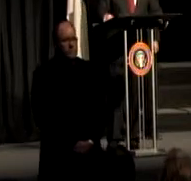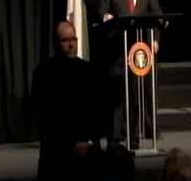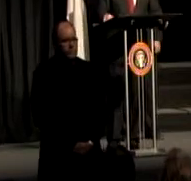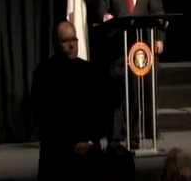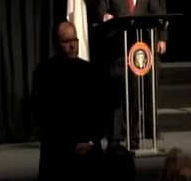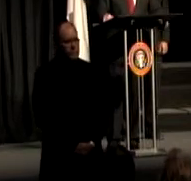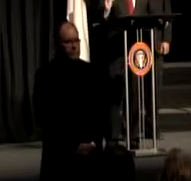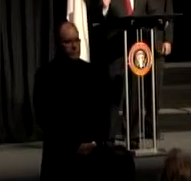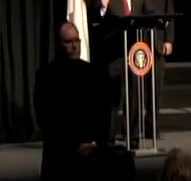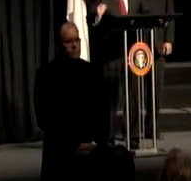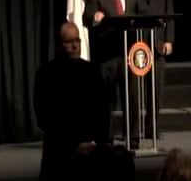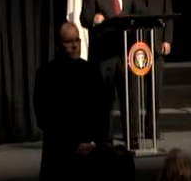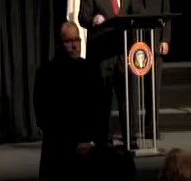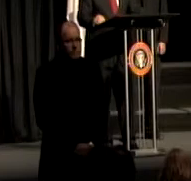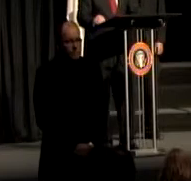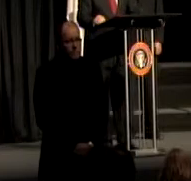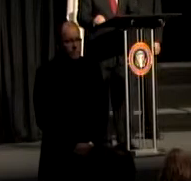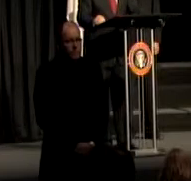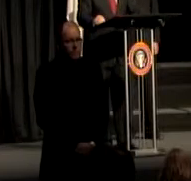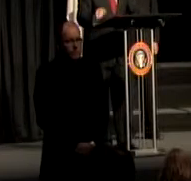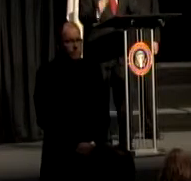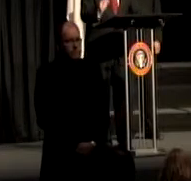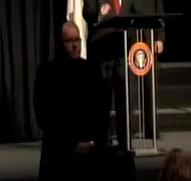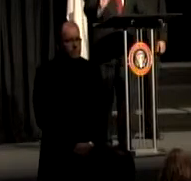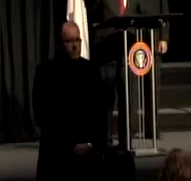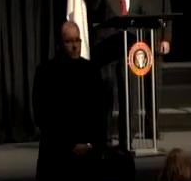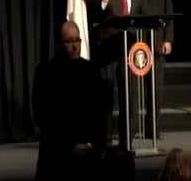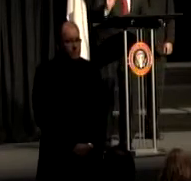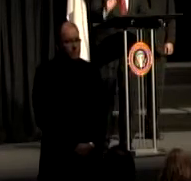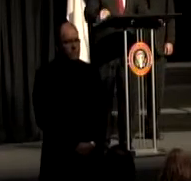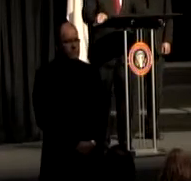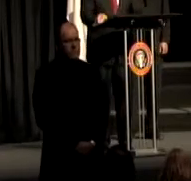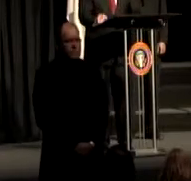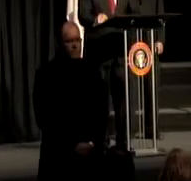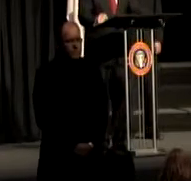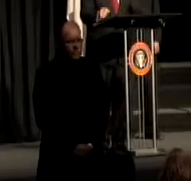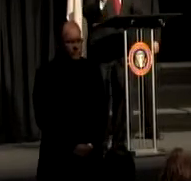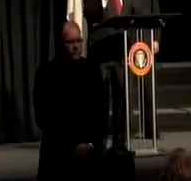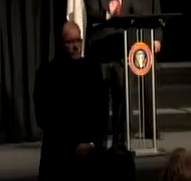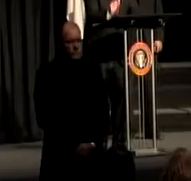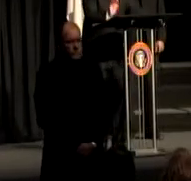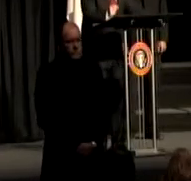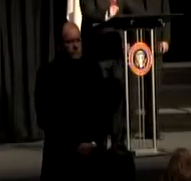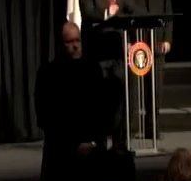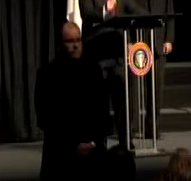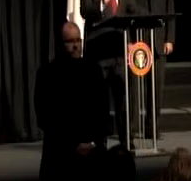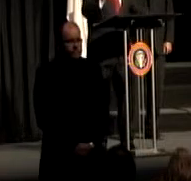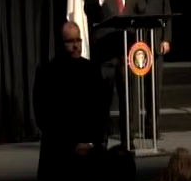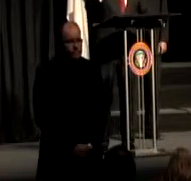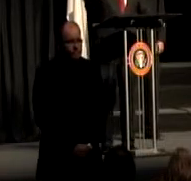upon your life that is the call that we have we have a call to be spiritual we have a call to be different